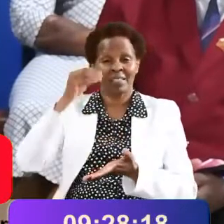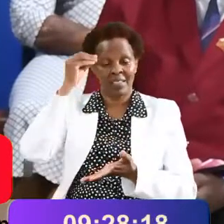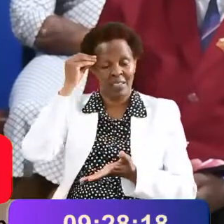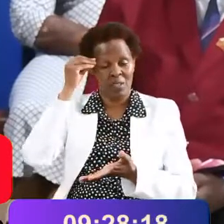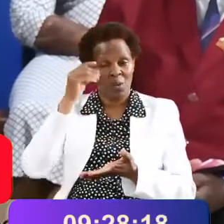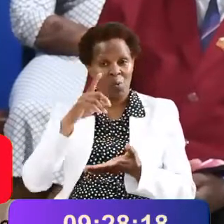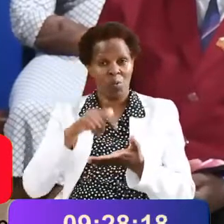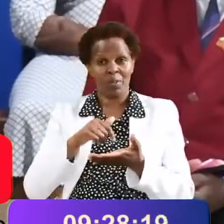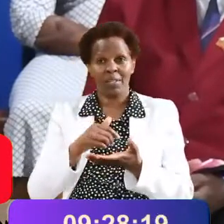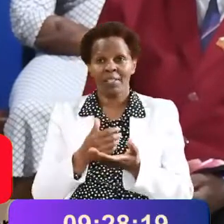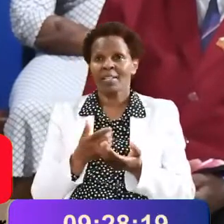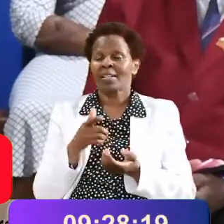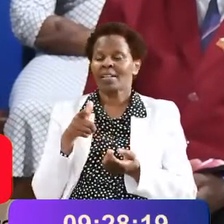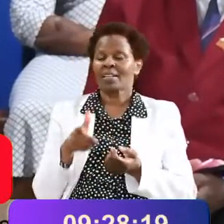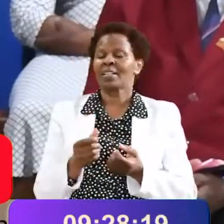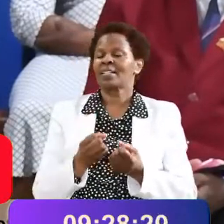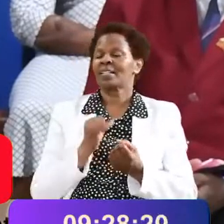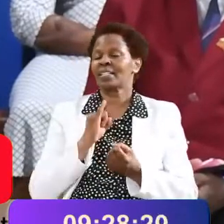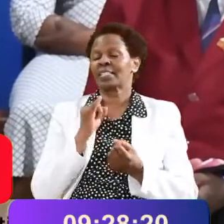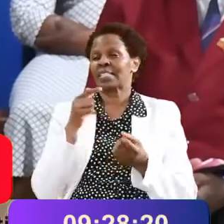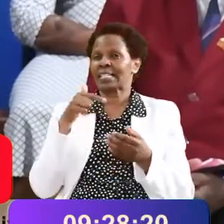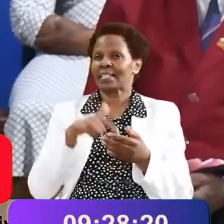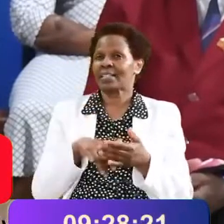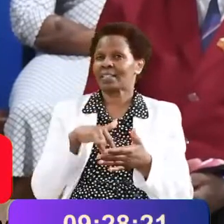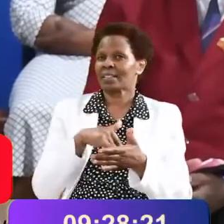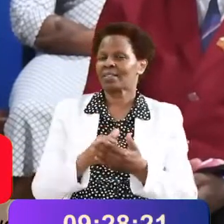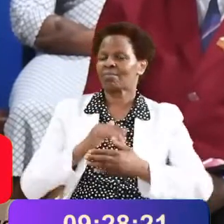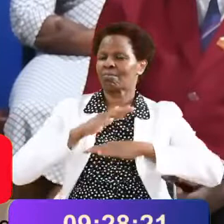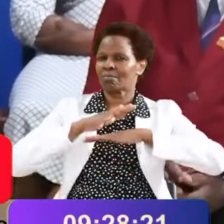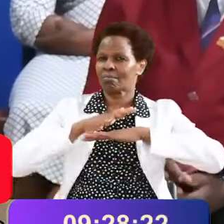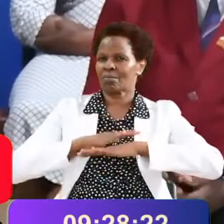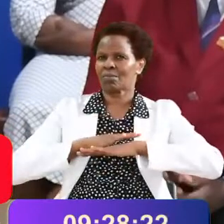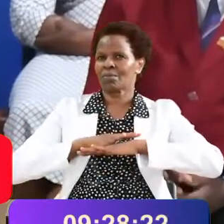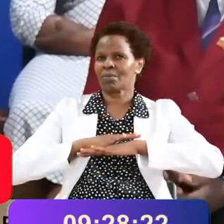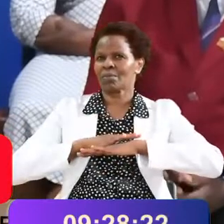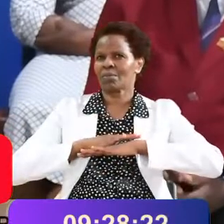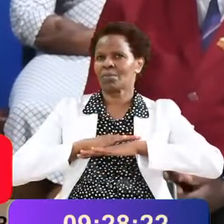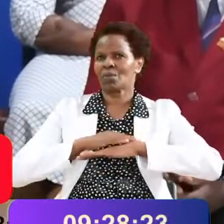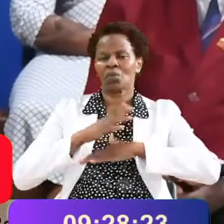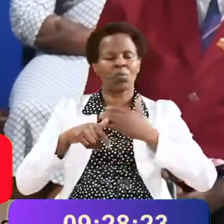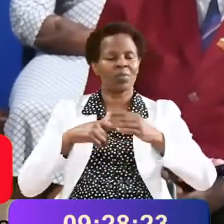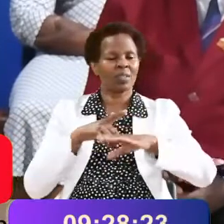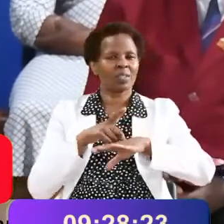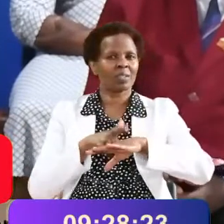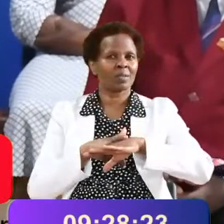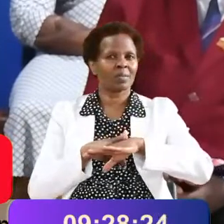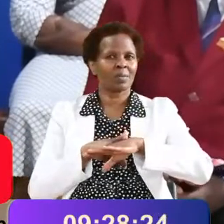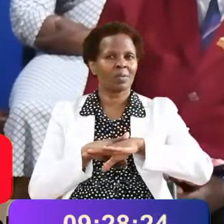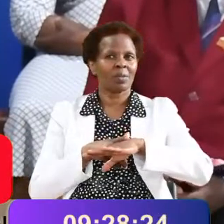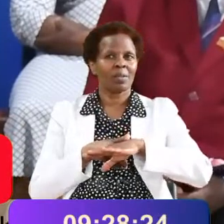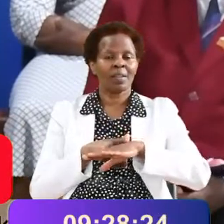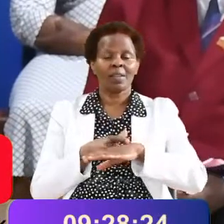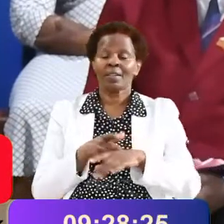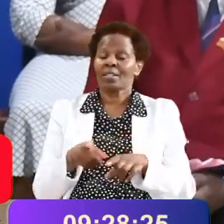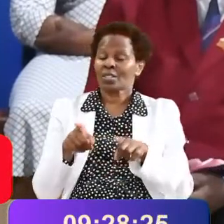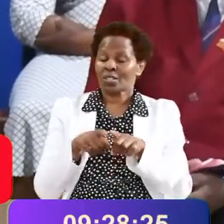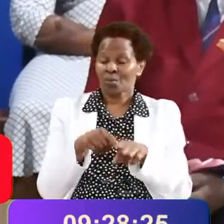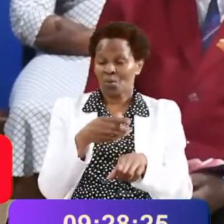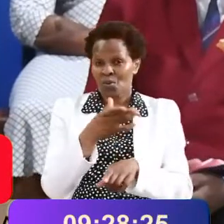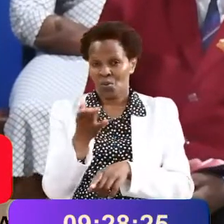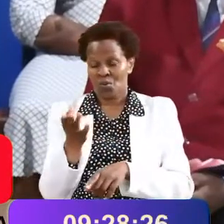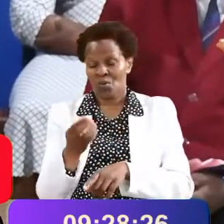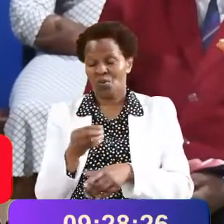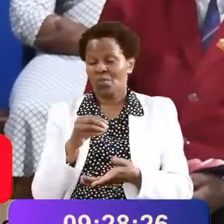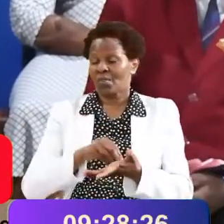I am in to be content. So that is something that he had learned, and it's something also we can learn, and that is why we are saying that